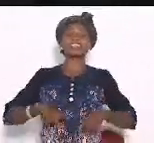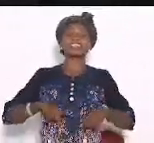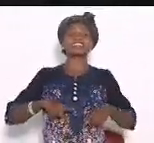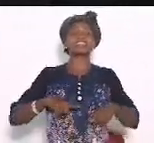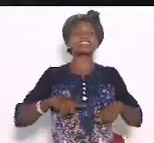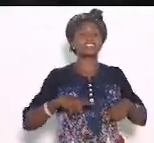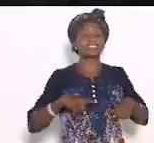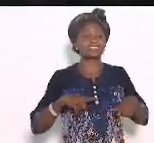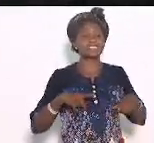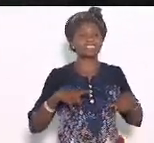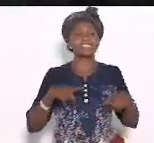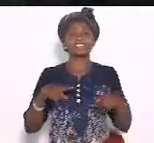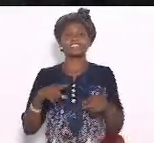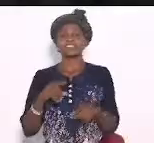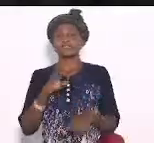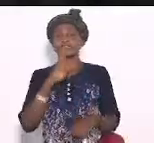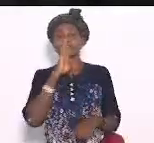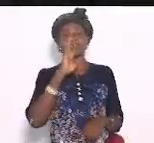your